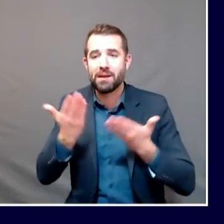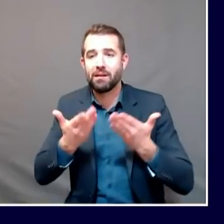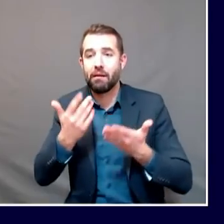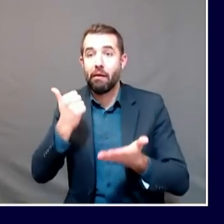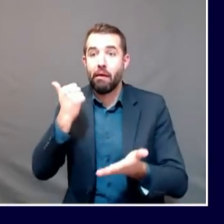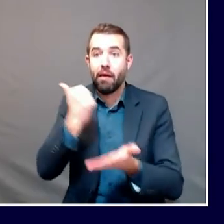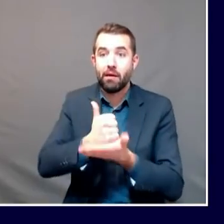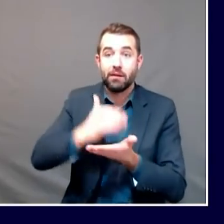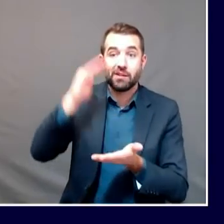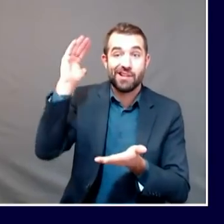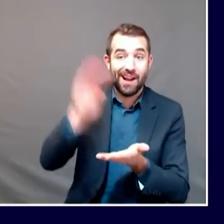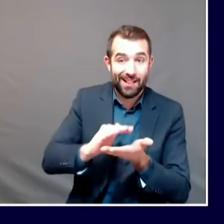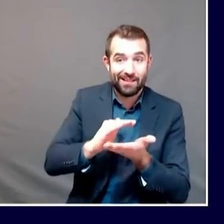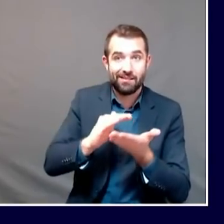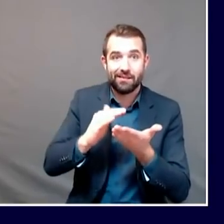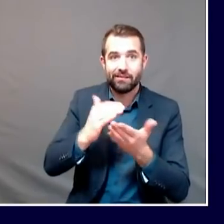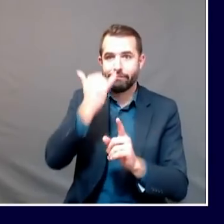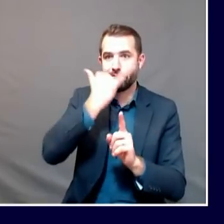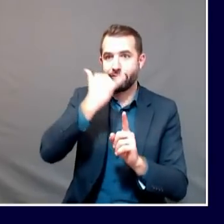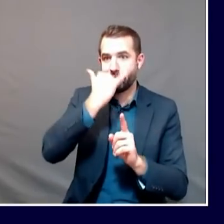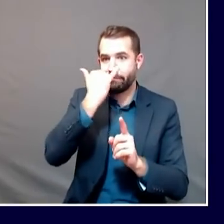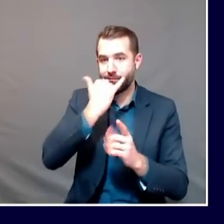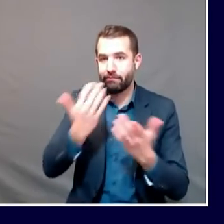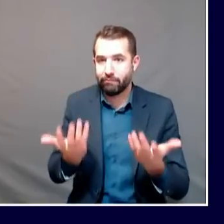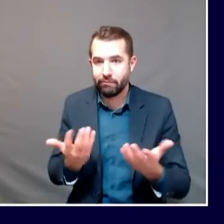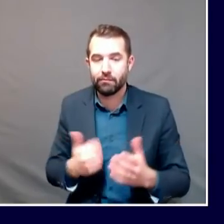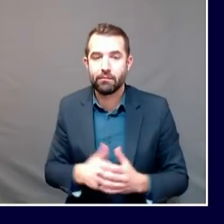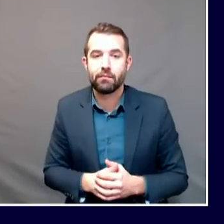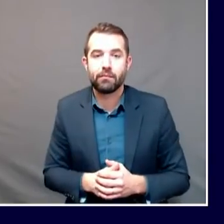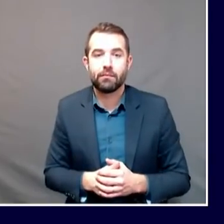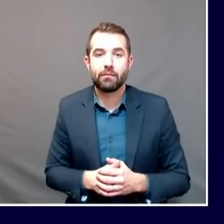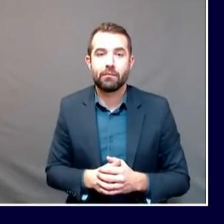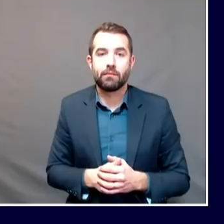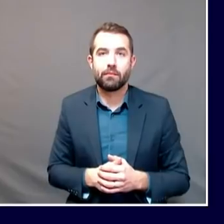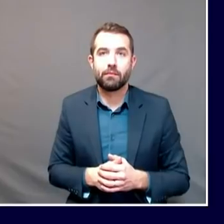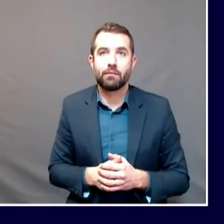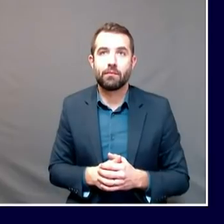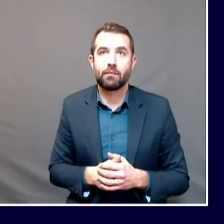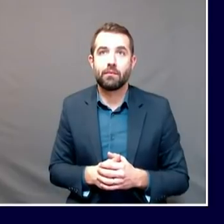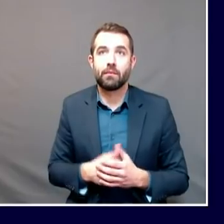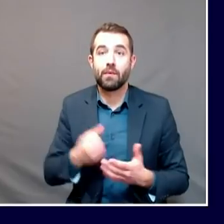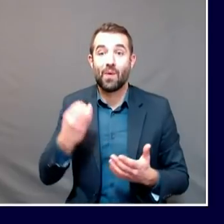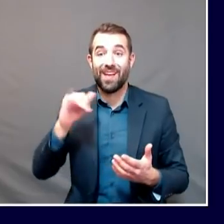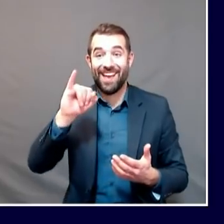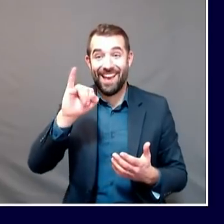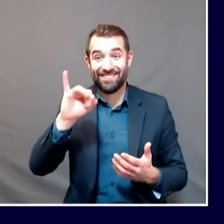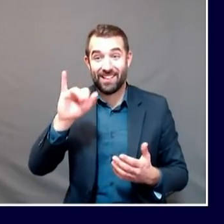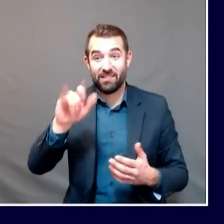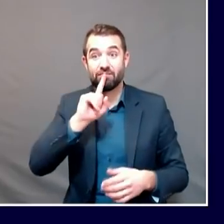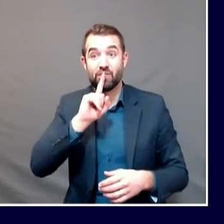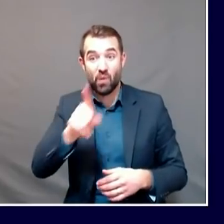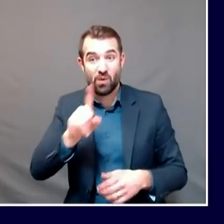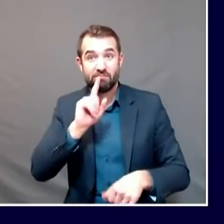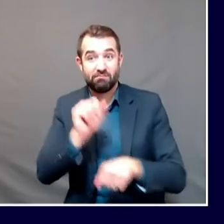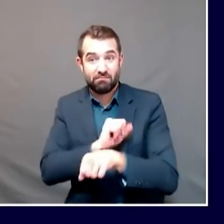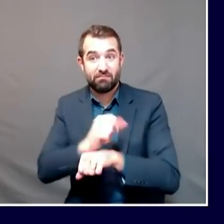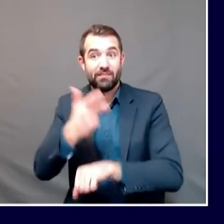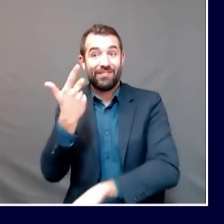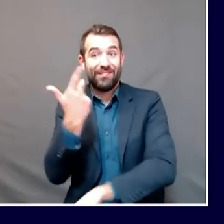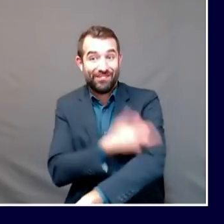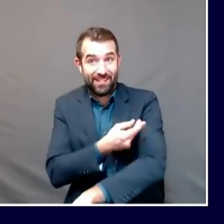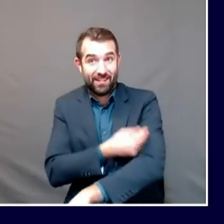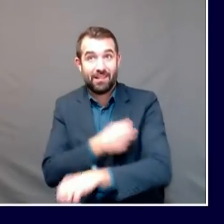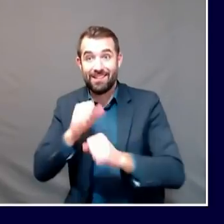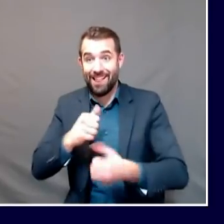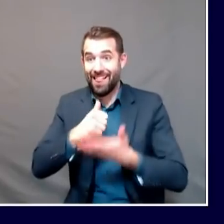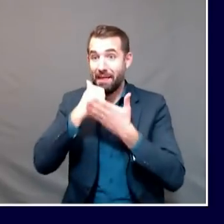number of new daily cases, as well as potentially even the tail end of the epidemic? And what I will say there is that